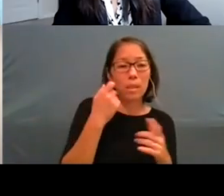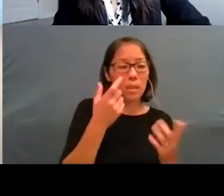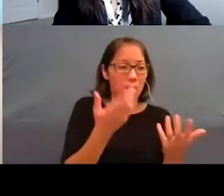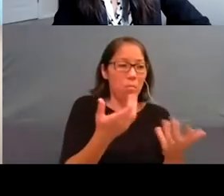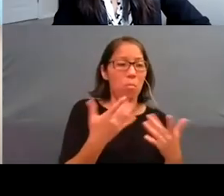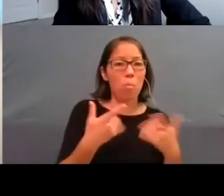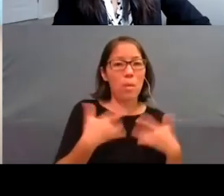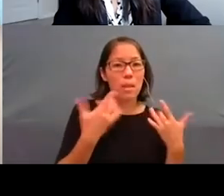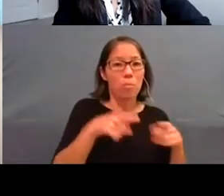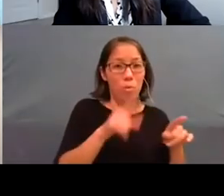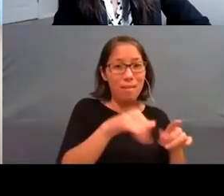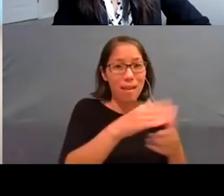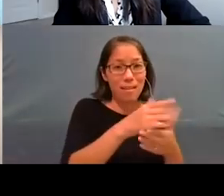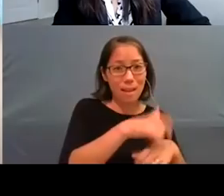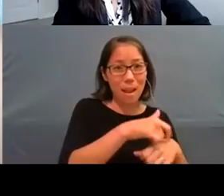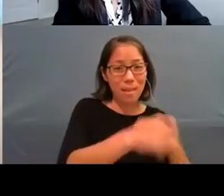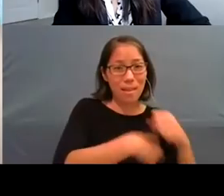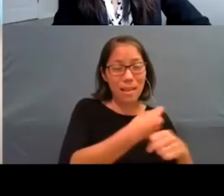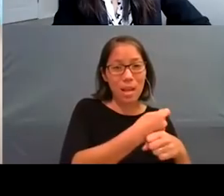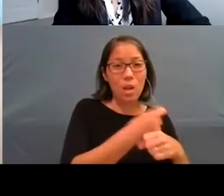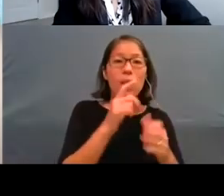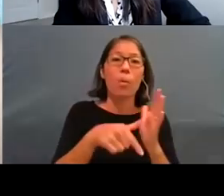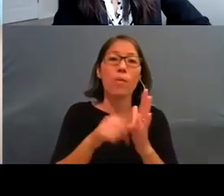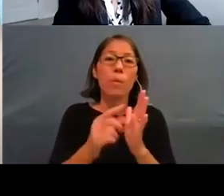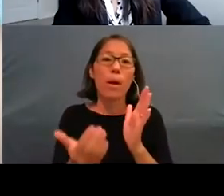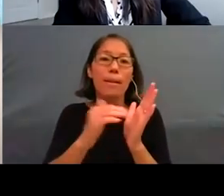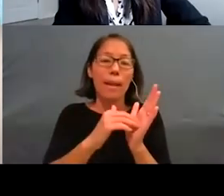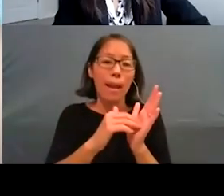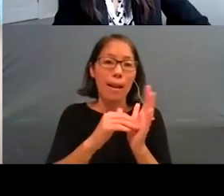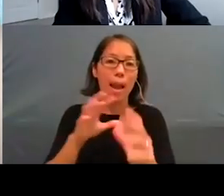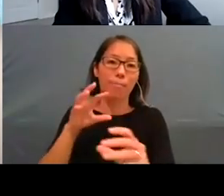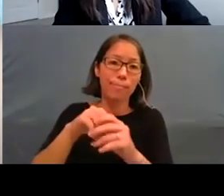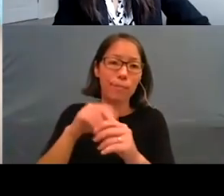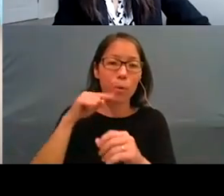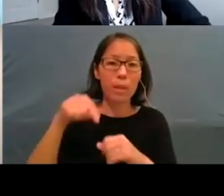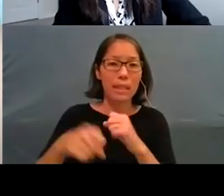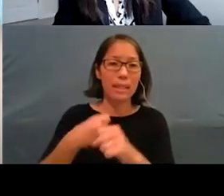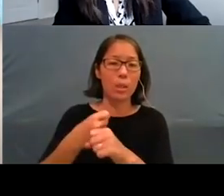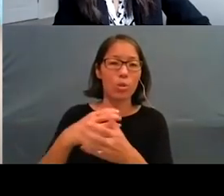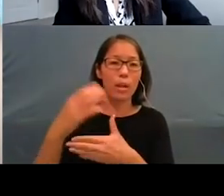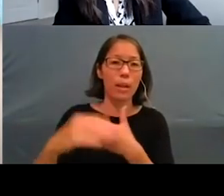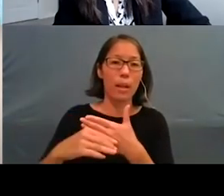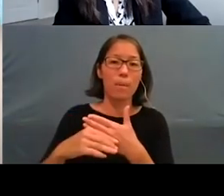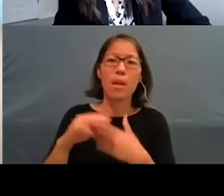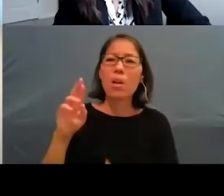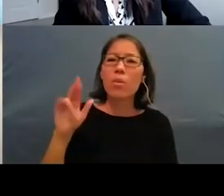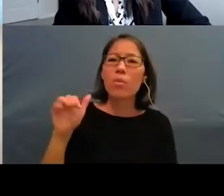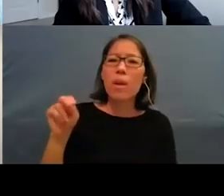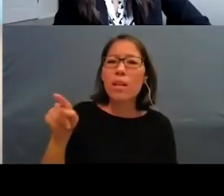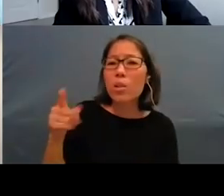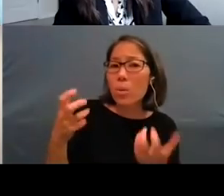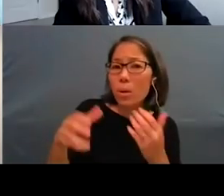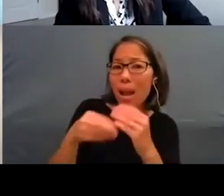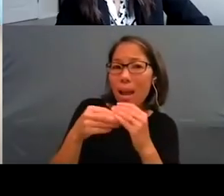year, is reviewed again and incorporated into this year's curriculum. And Ryan, did you have anything to add on